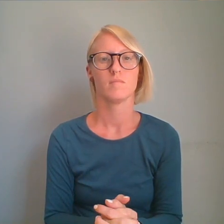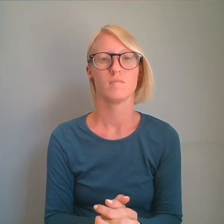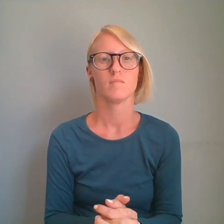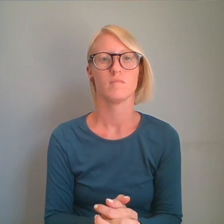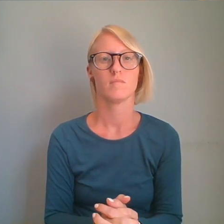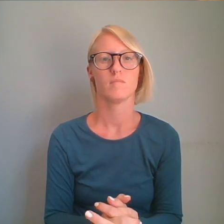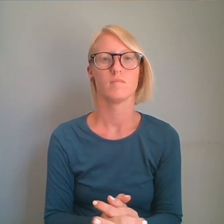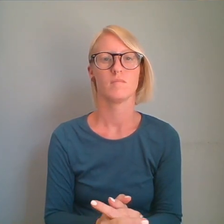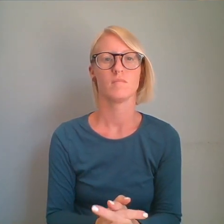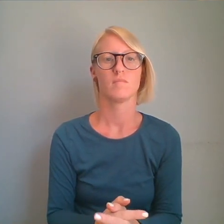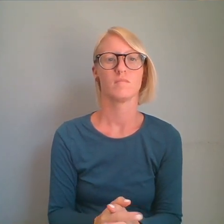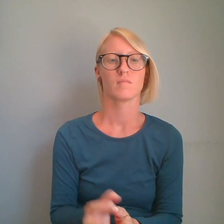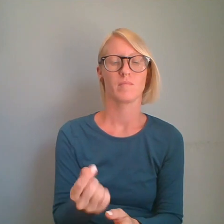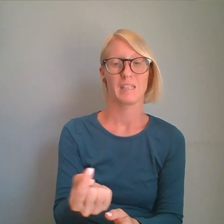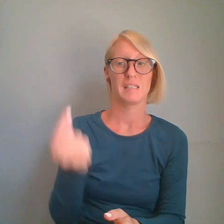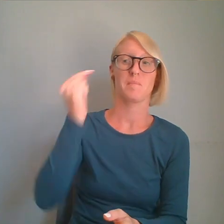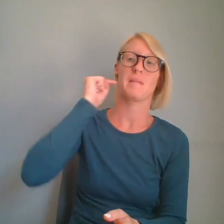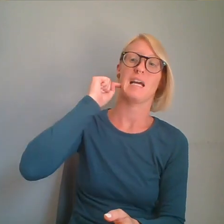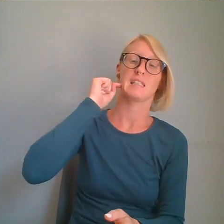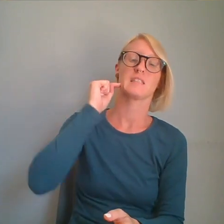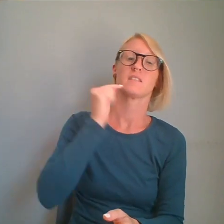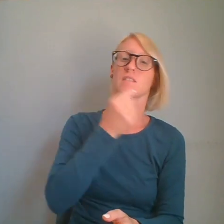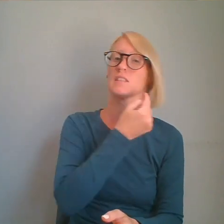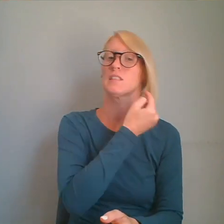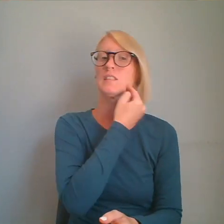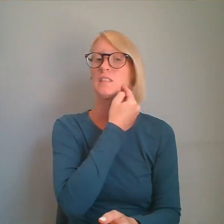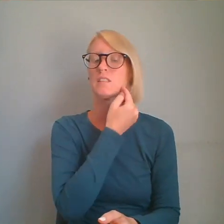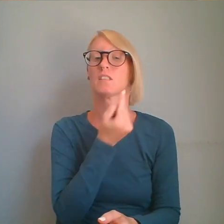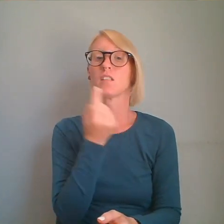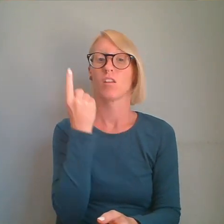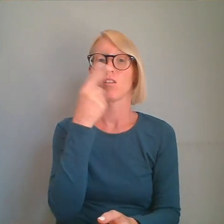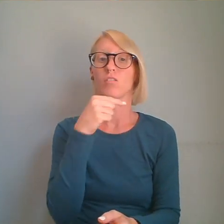Back of your teeth looks good so far.